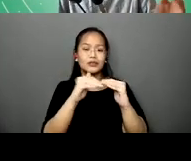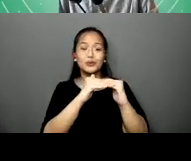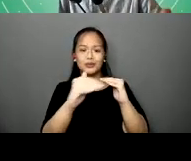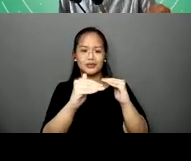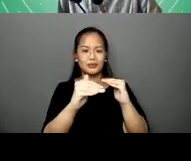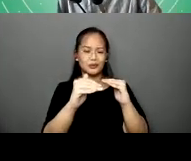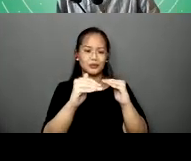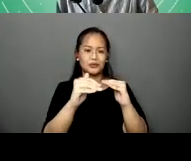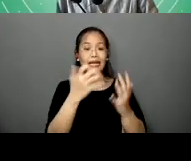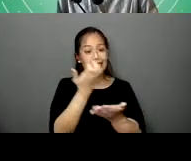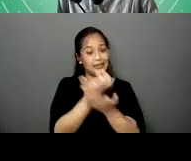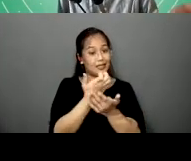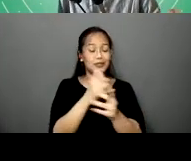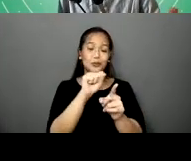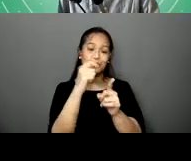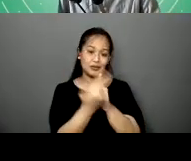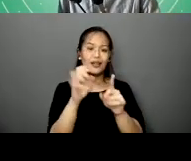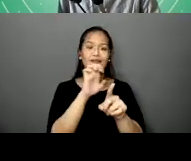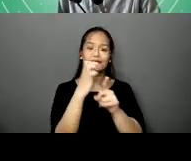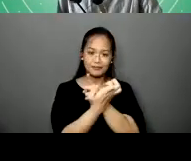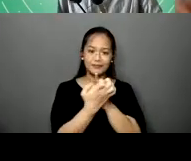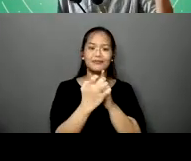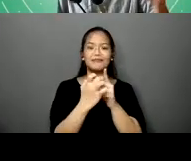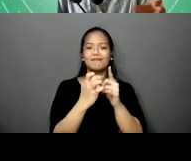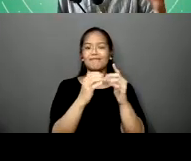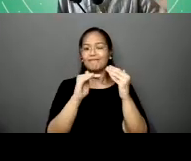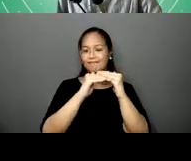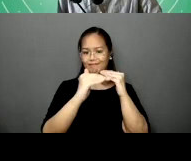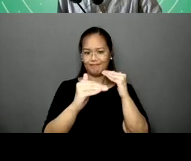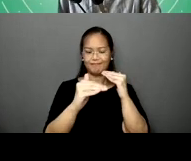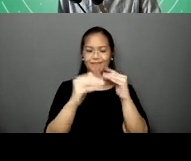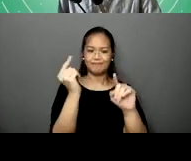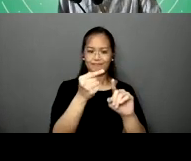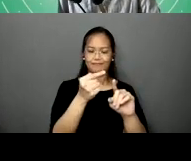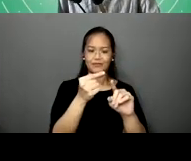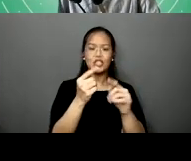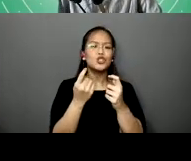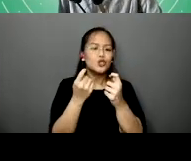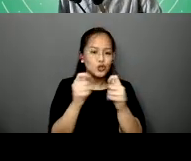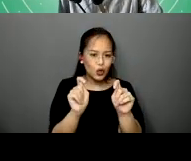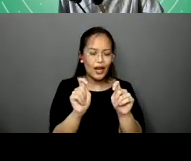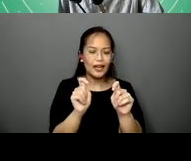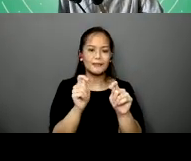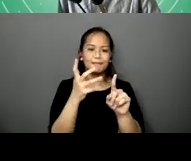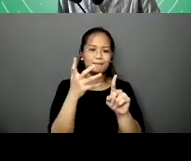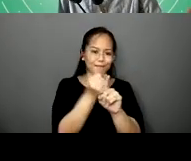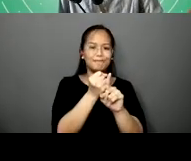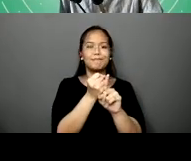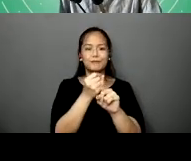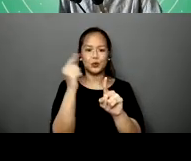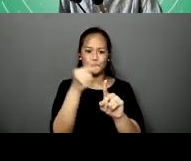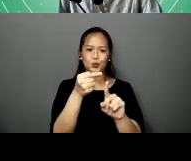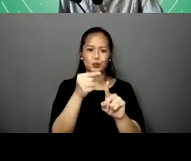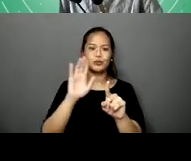social aspect, and the environmental aspect of sustainability, and is trying to address them as part of their company structure, as part of their